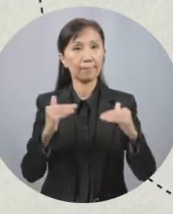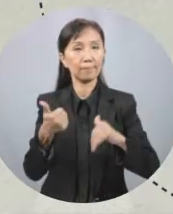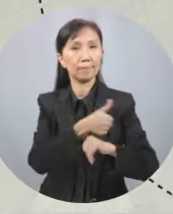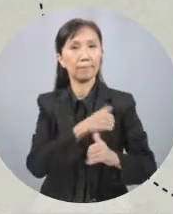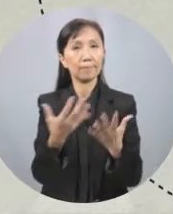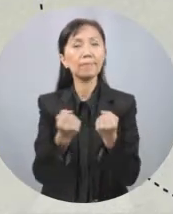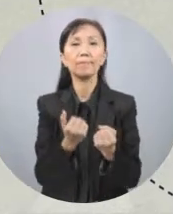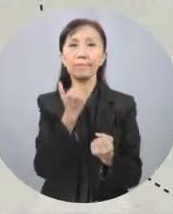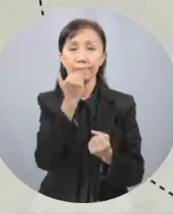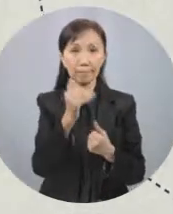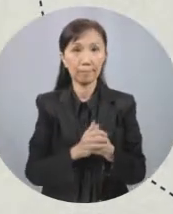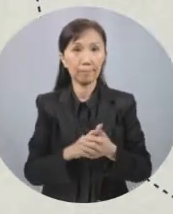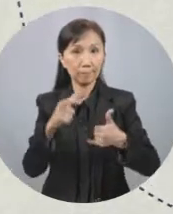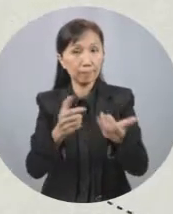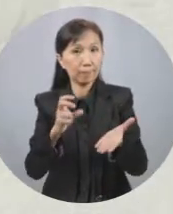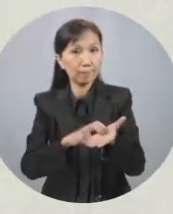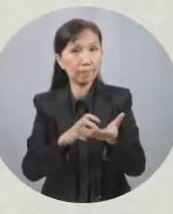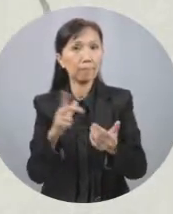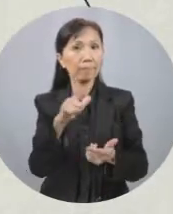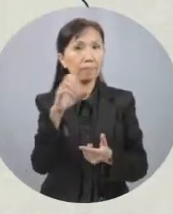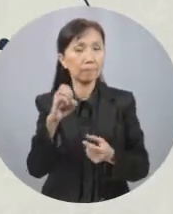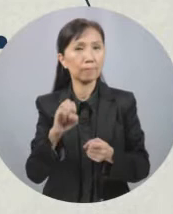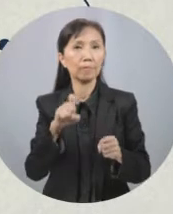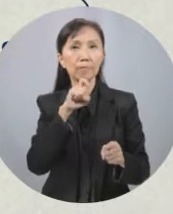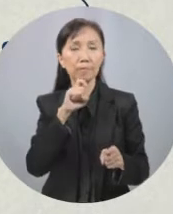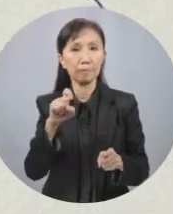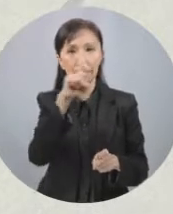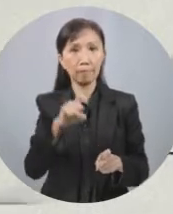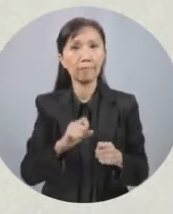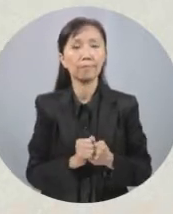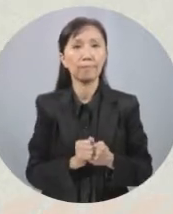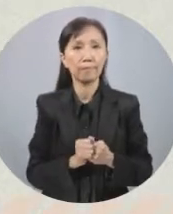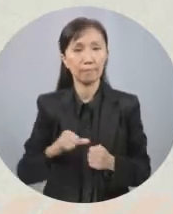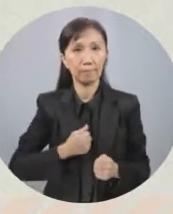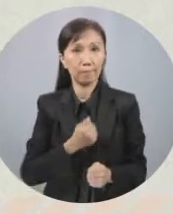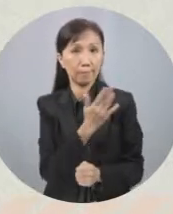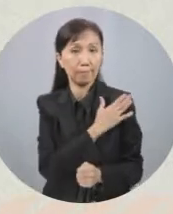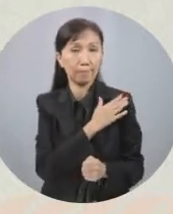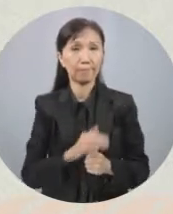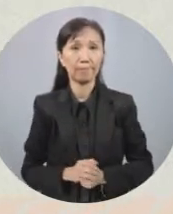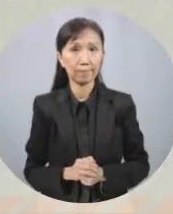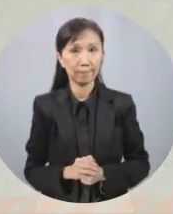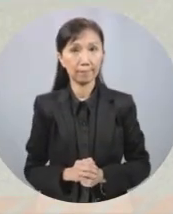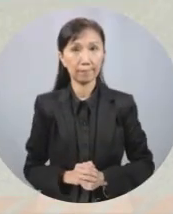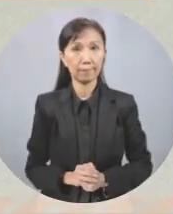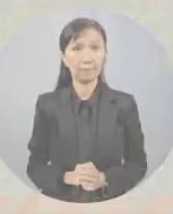clubs. Among the complaints received by the Commission, about 80% are employment related.